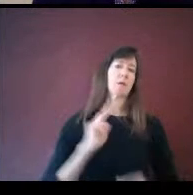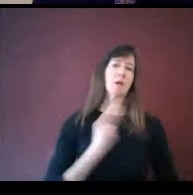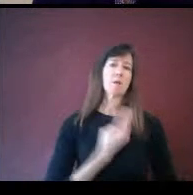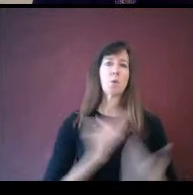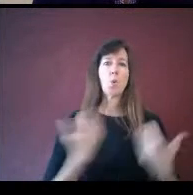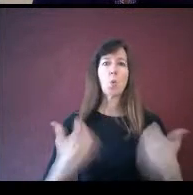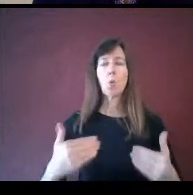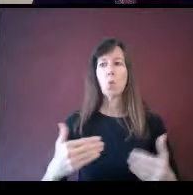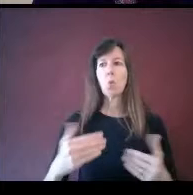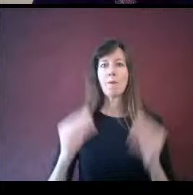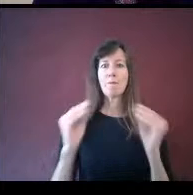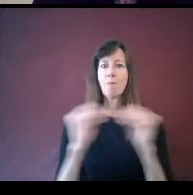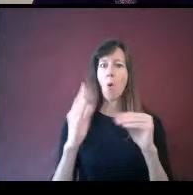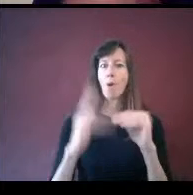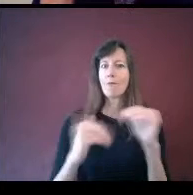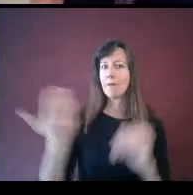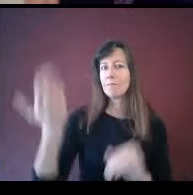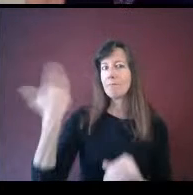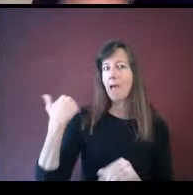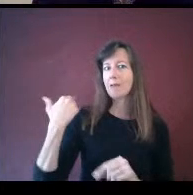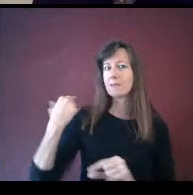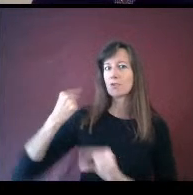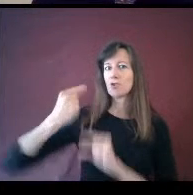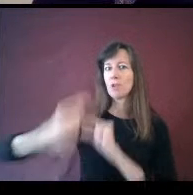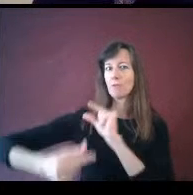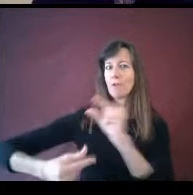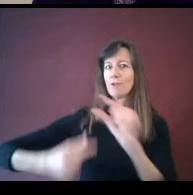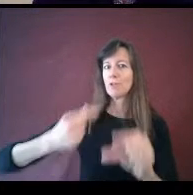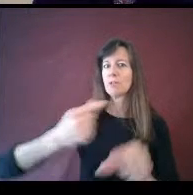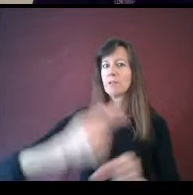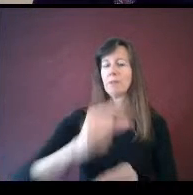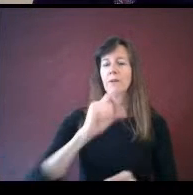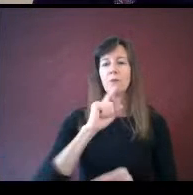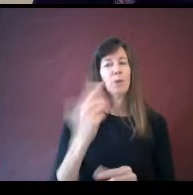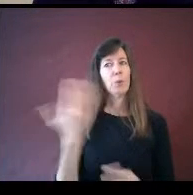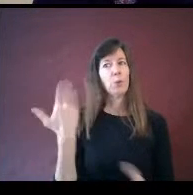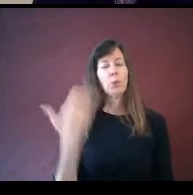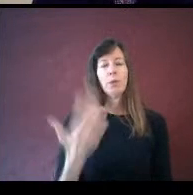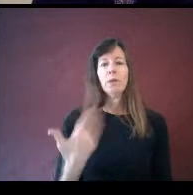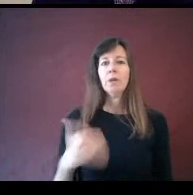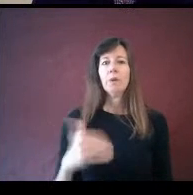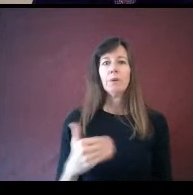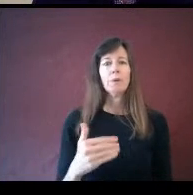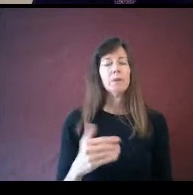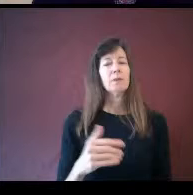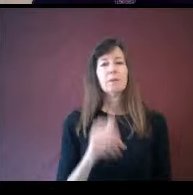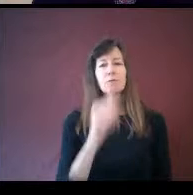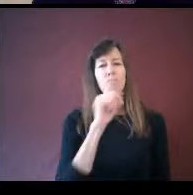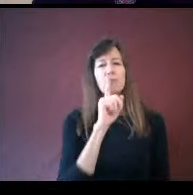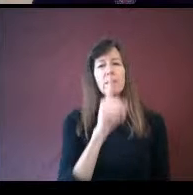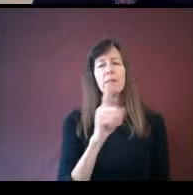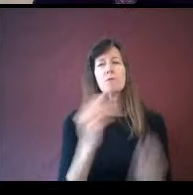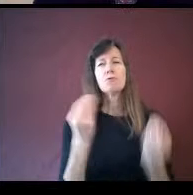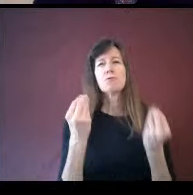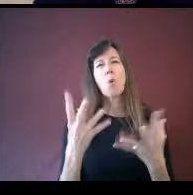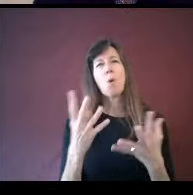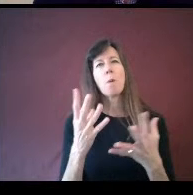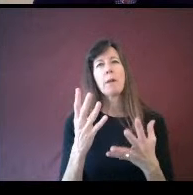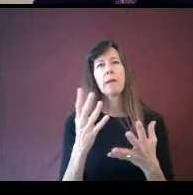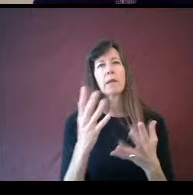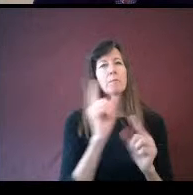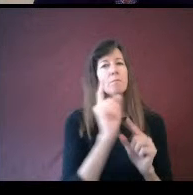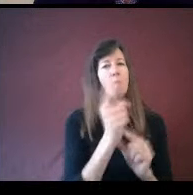But when I reflect on so many moments that come to mind for me, and I'm somewhat, I think,